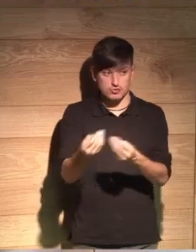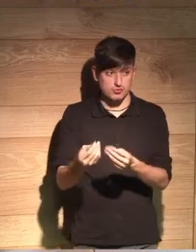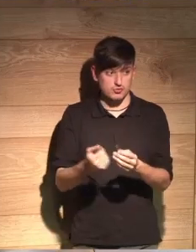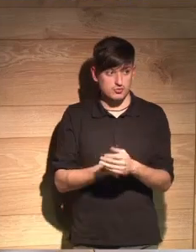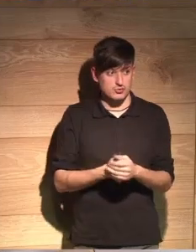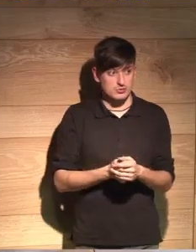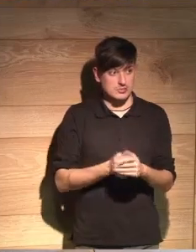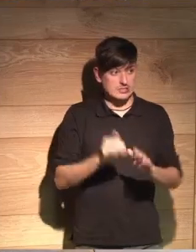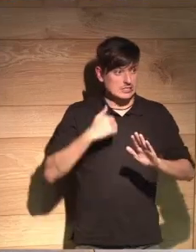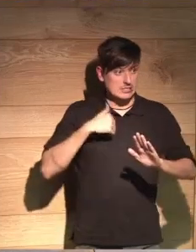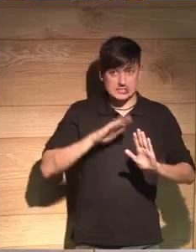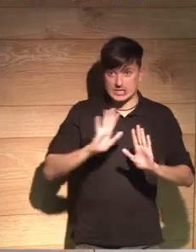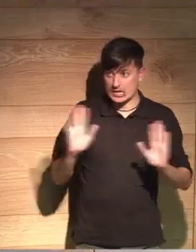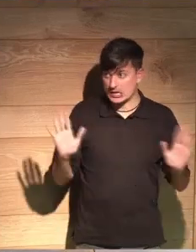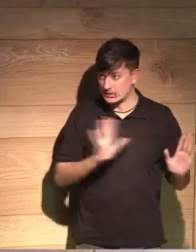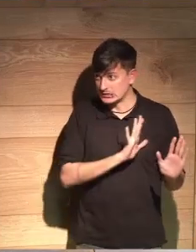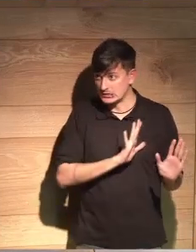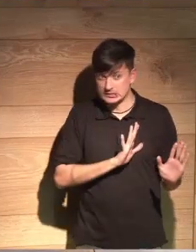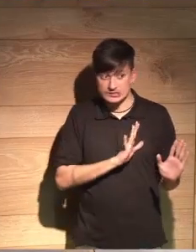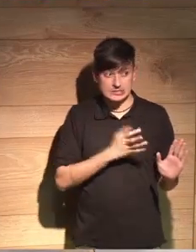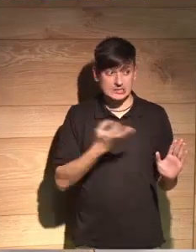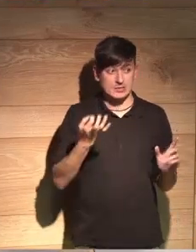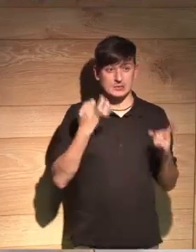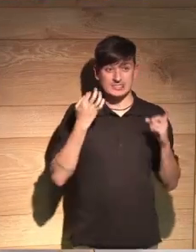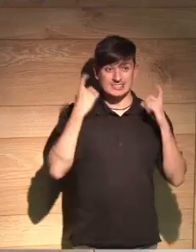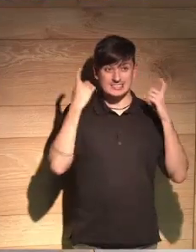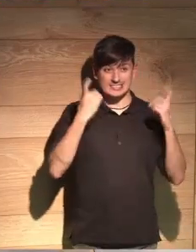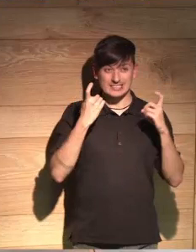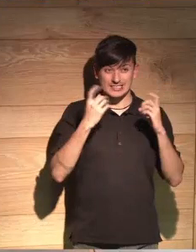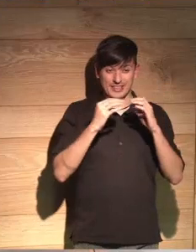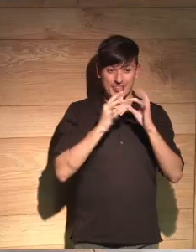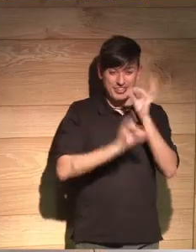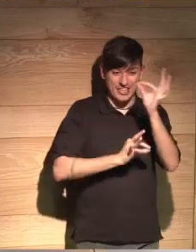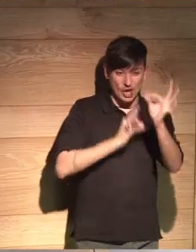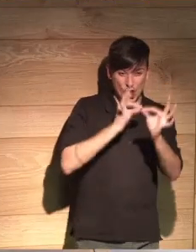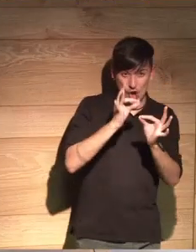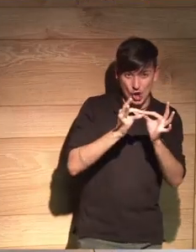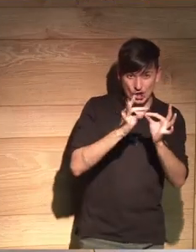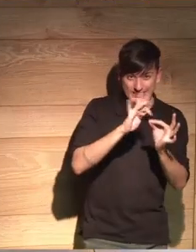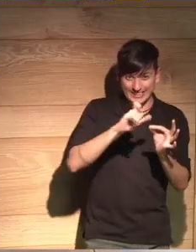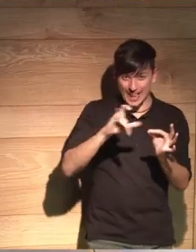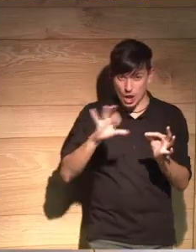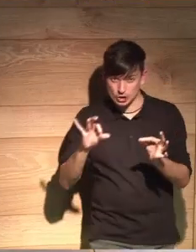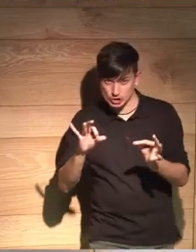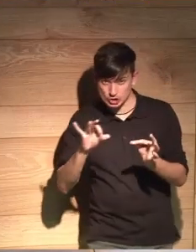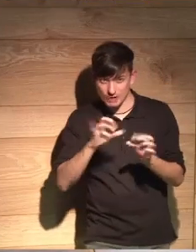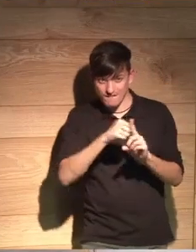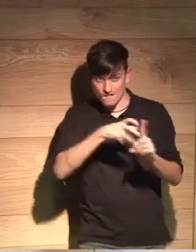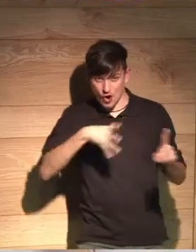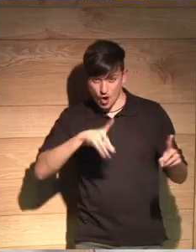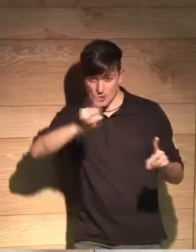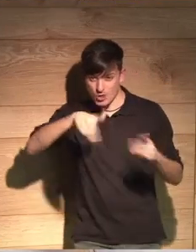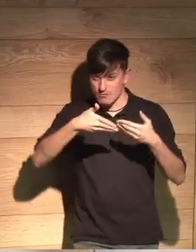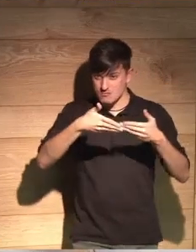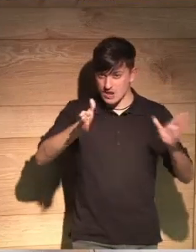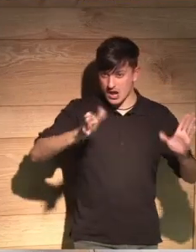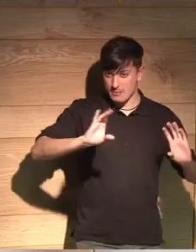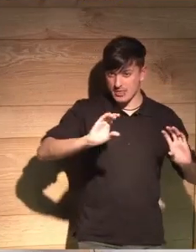US. So we'll stop here because we need to make Telos